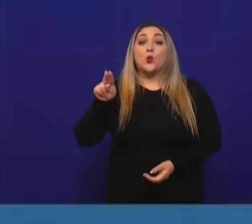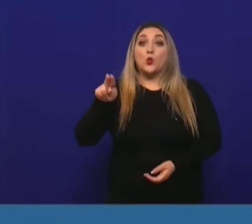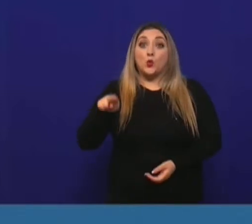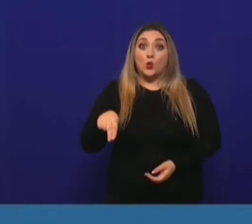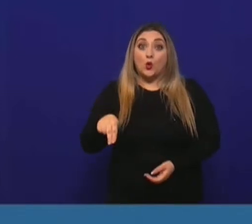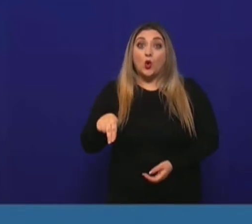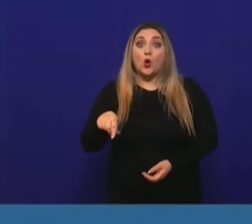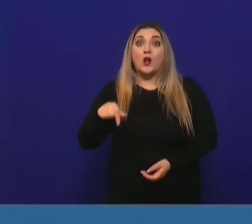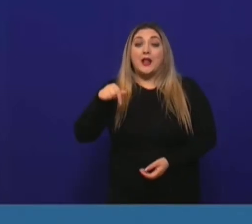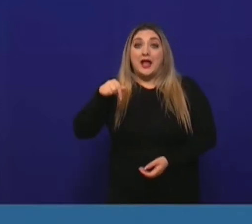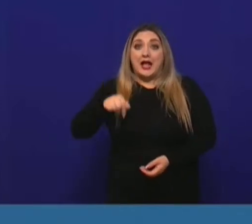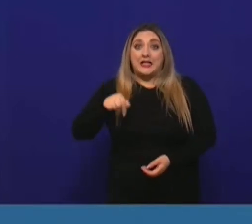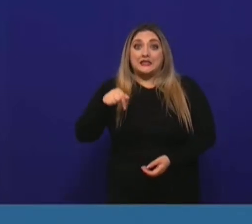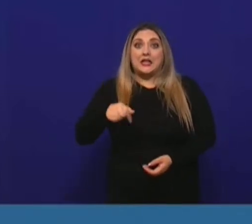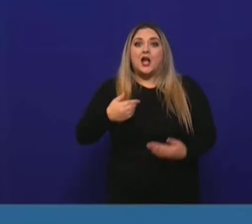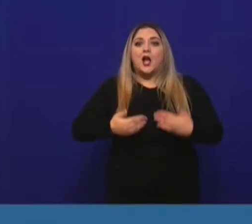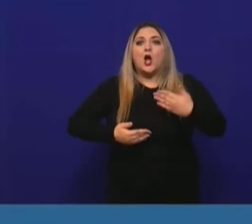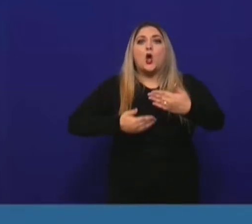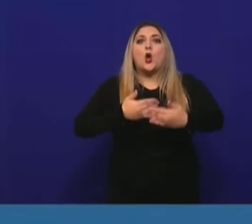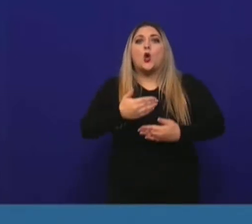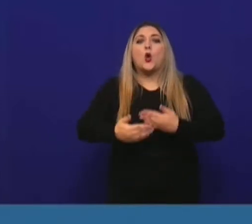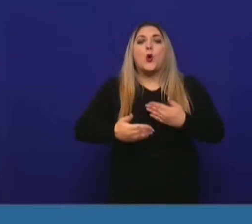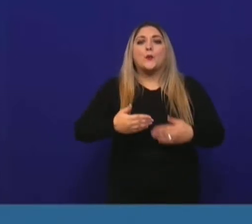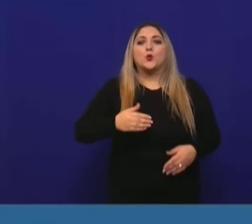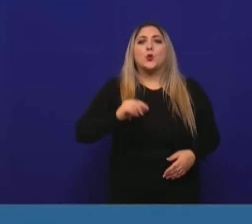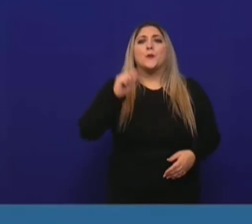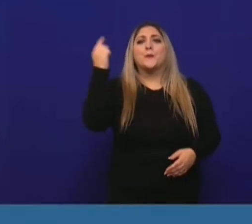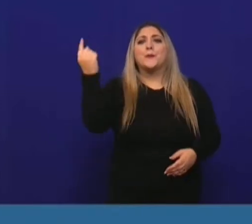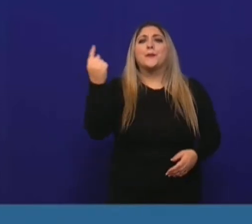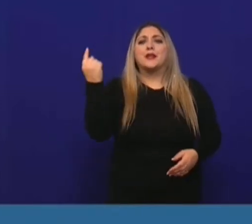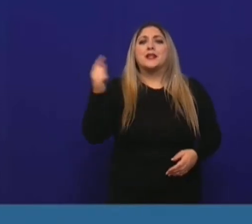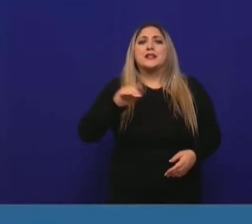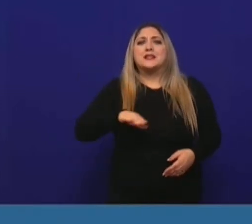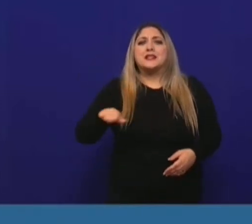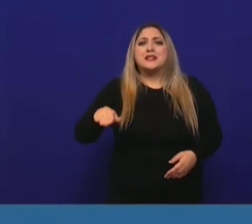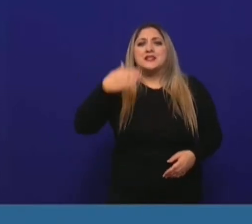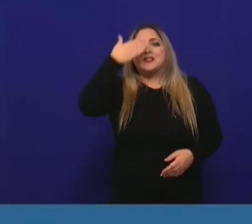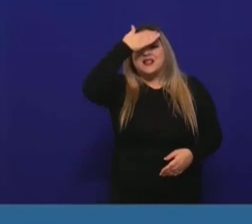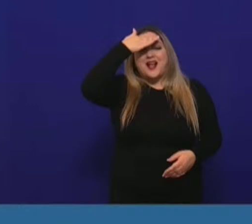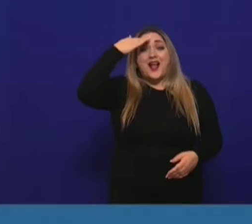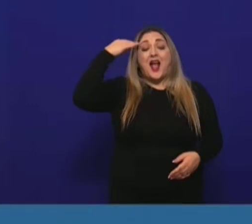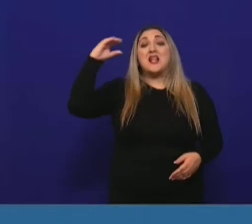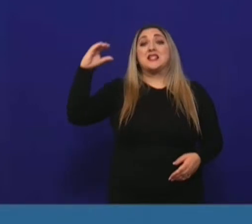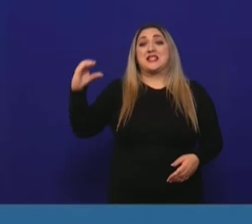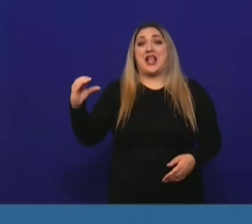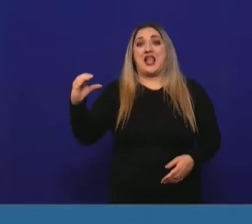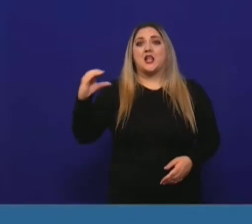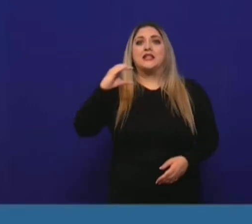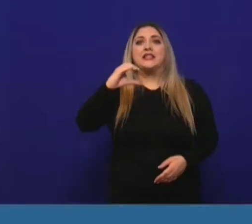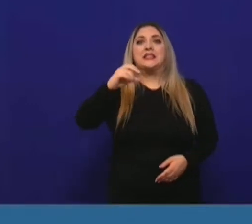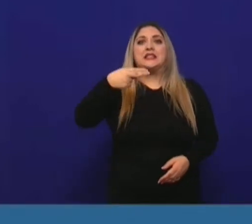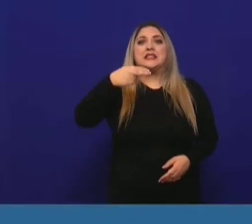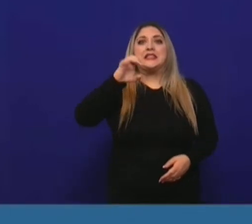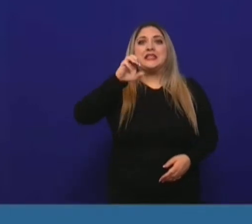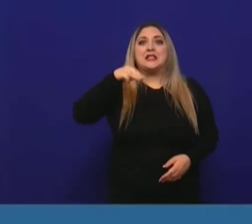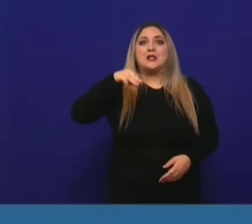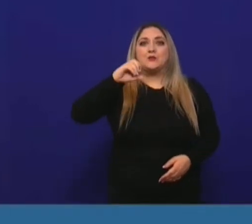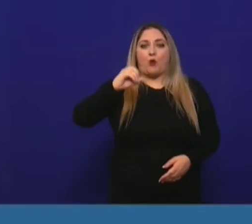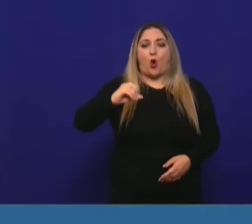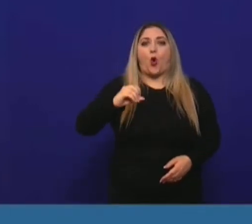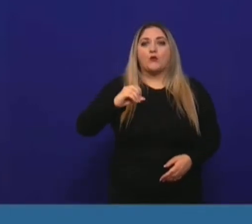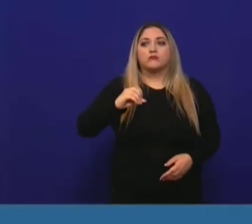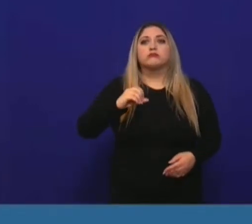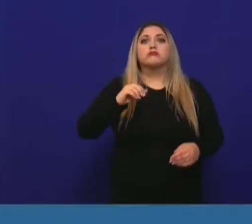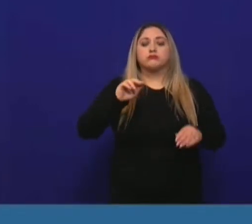dawk il-pazjenti li huma cancer patients li huma jkunu qegħdin jieħdu l-chemotherapy fejn bdejna ntuhom